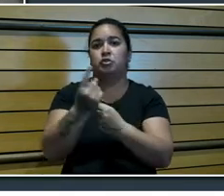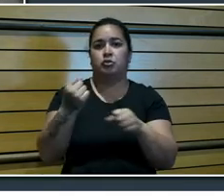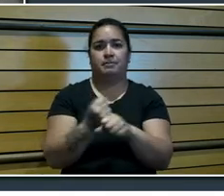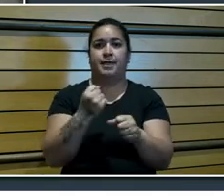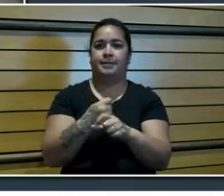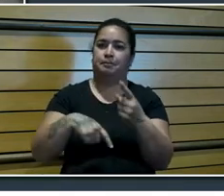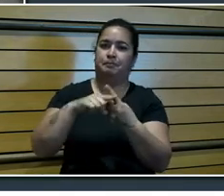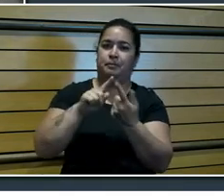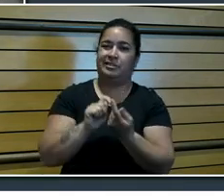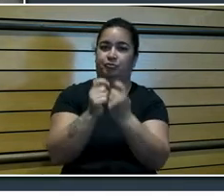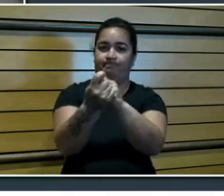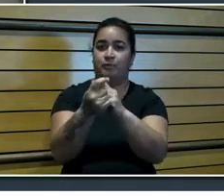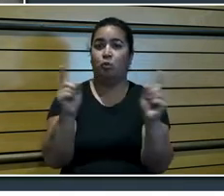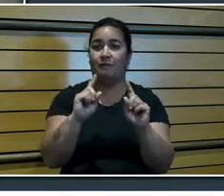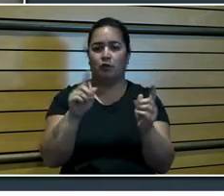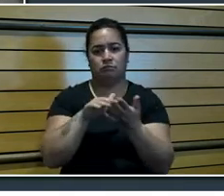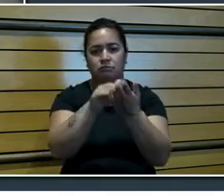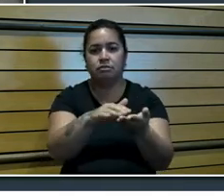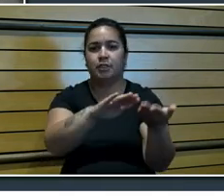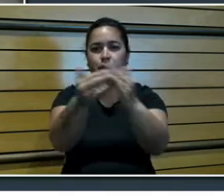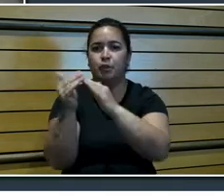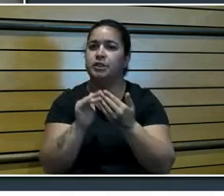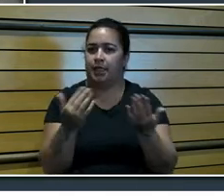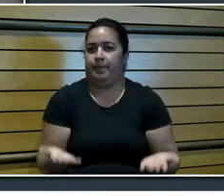positive changes for our community at the moment.